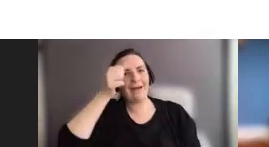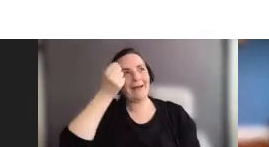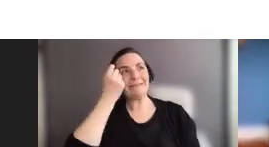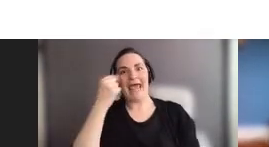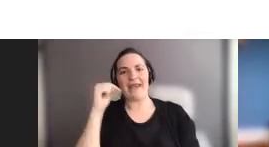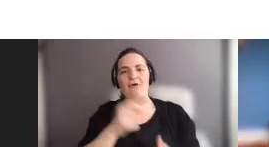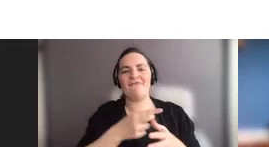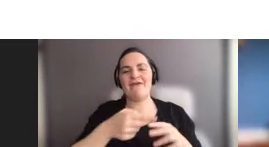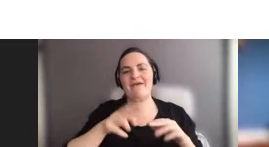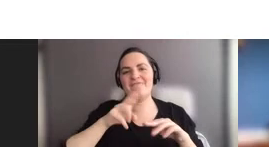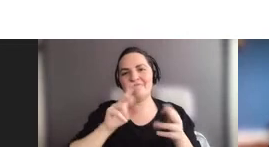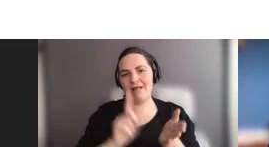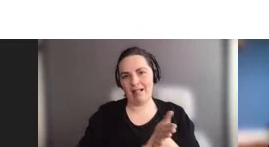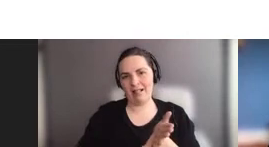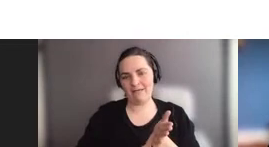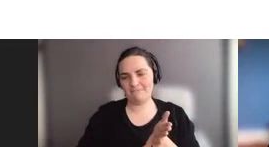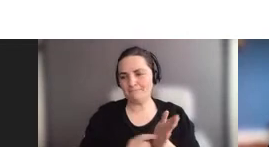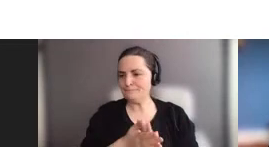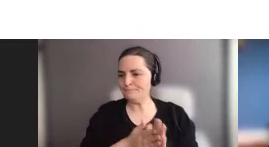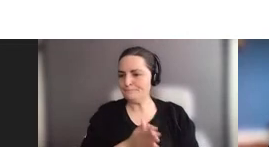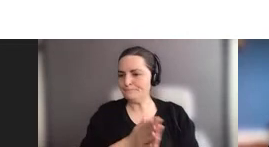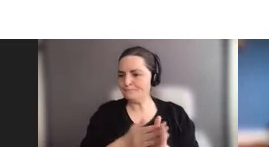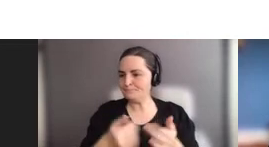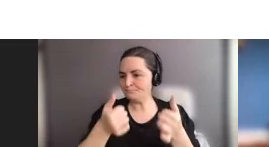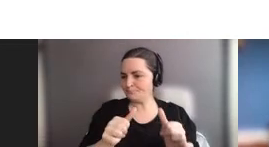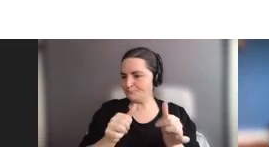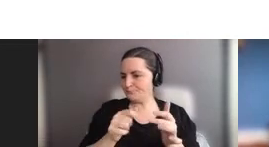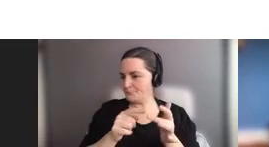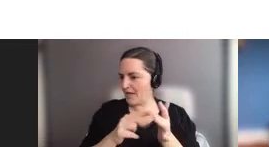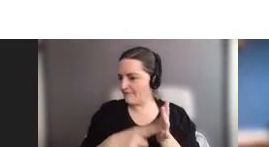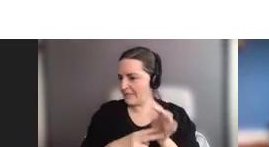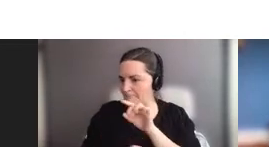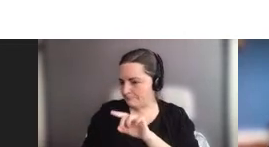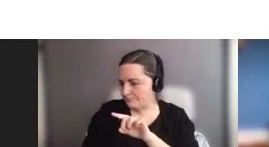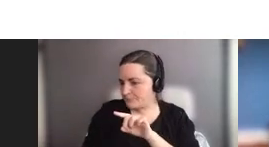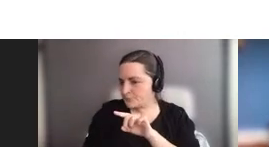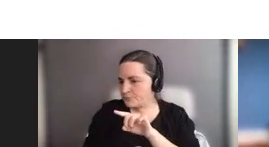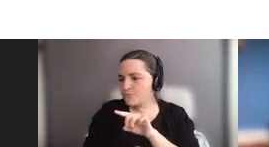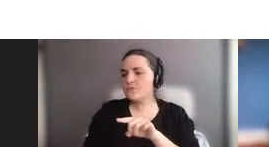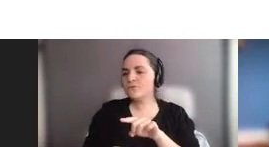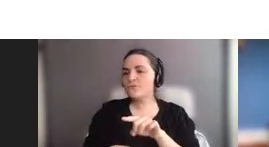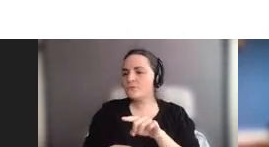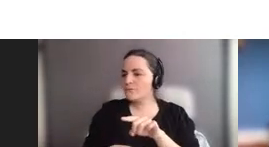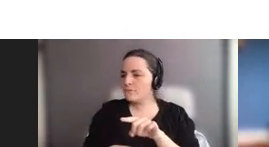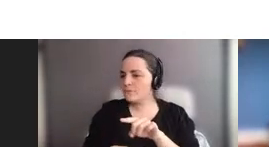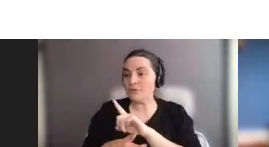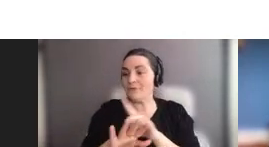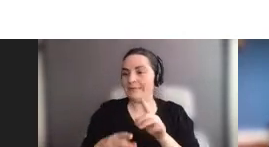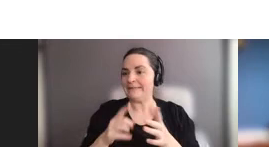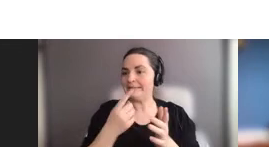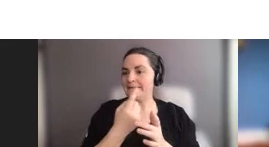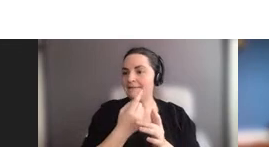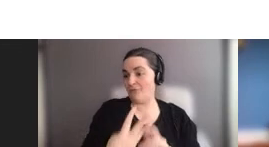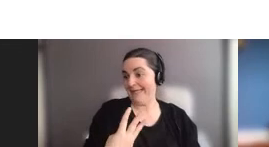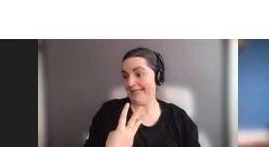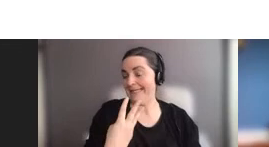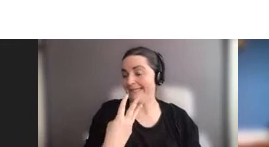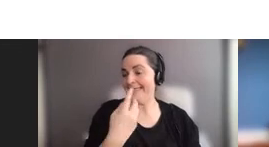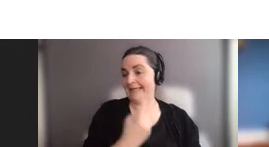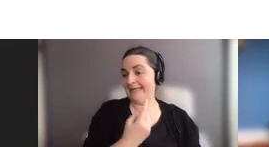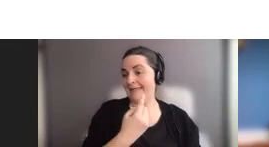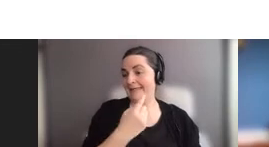This is important. Students understand what successful work looks like for each task they are doing. I'm going to talk about that a little bit later on, because